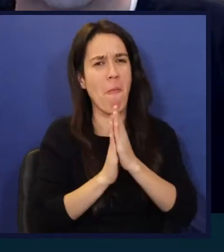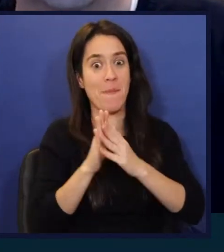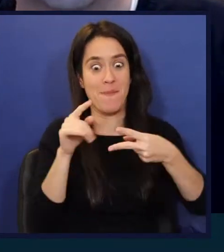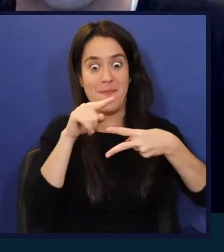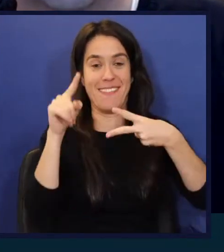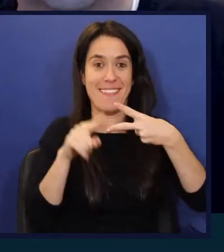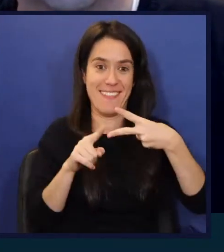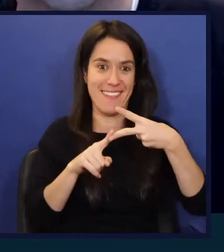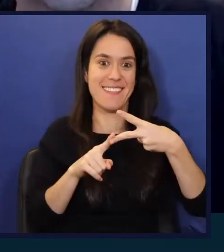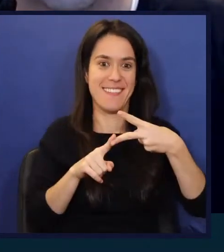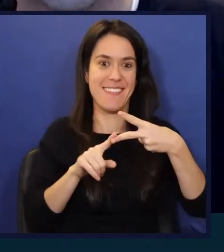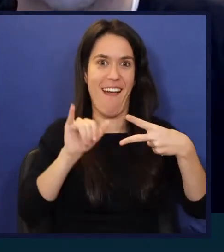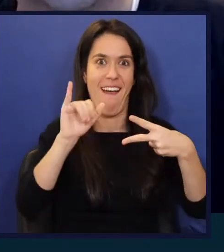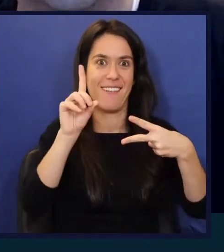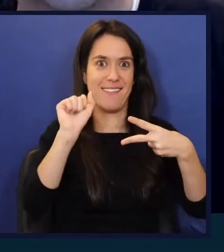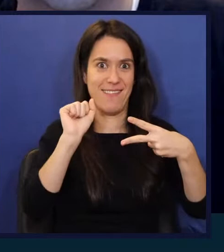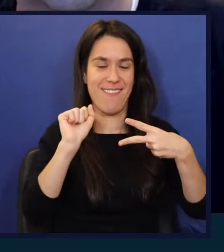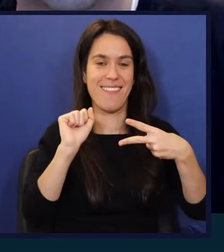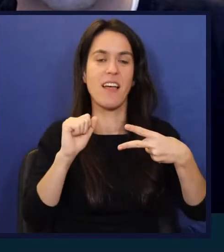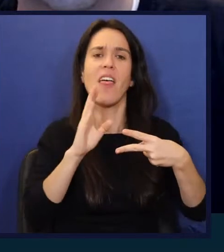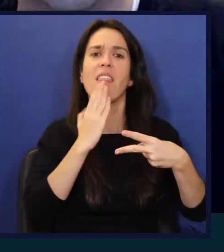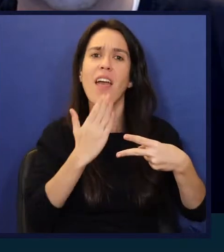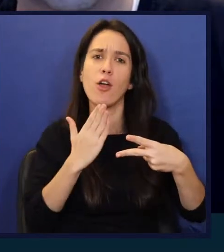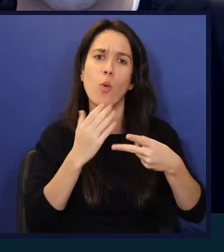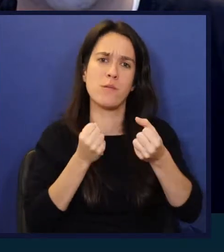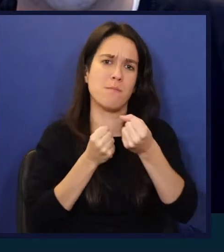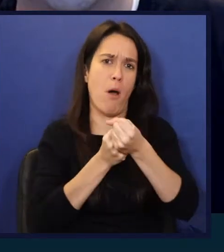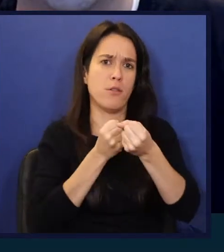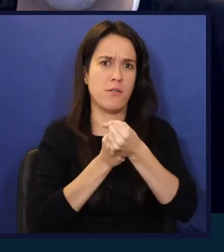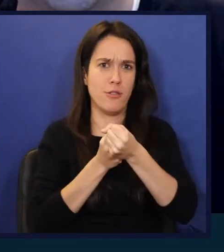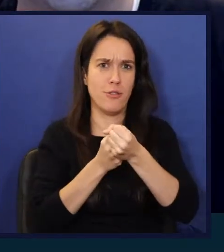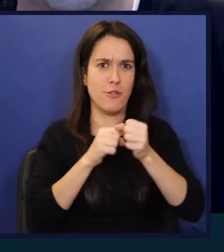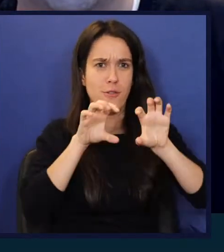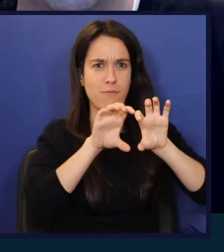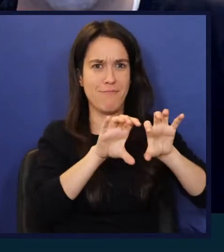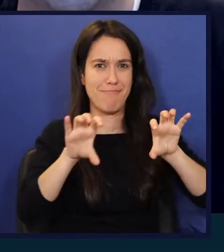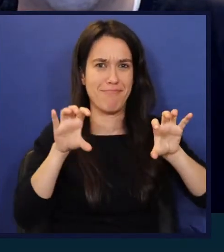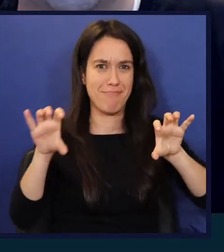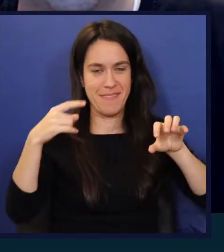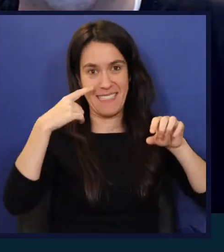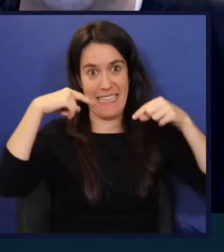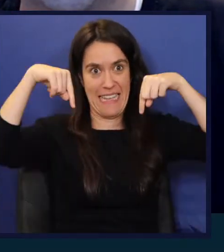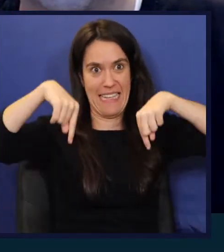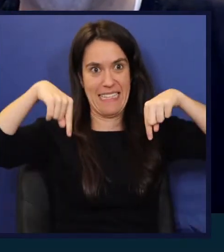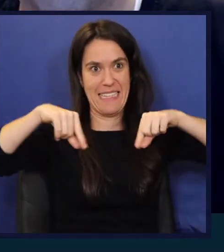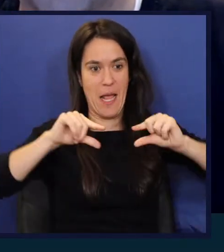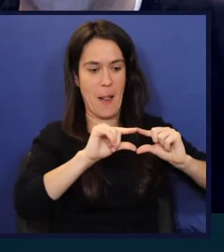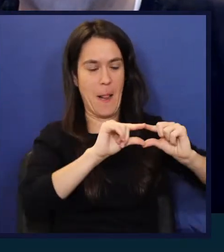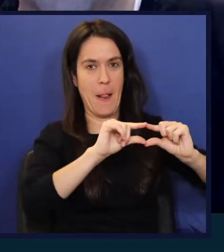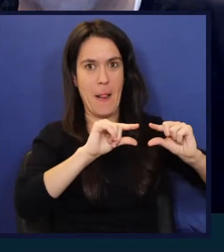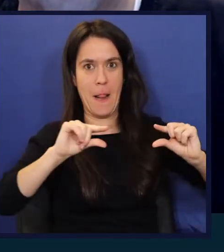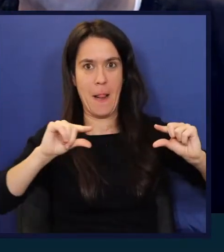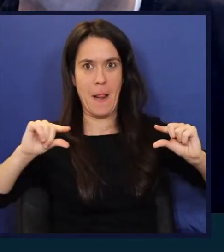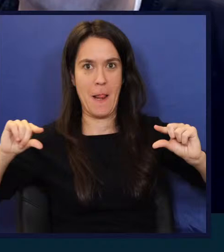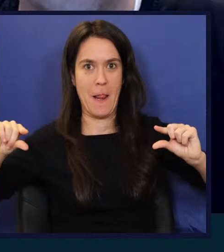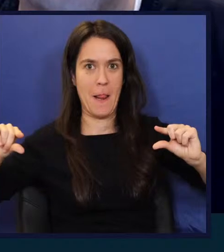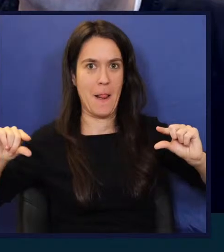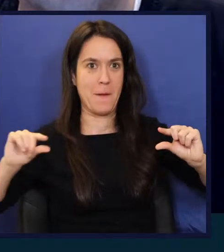Also, big thanks to our sponsors somewhere down here. And of course, thank you for watching.